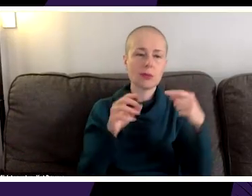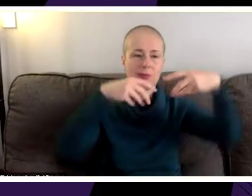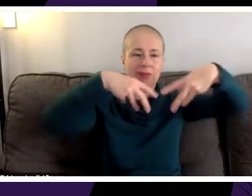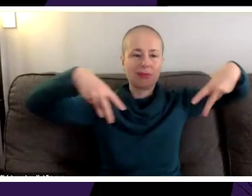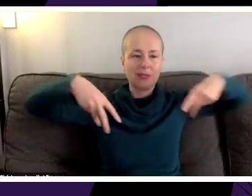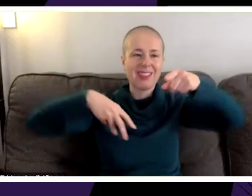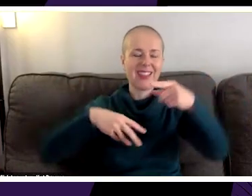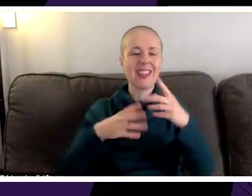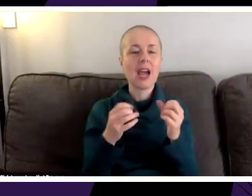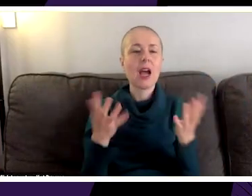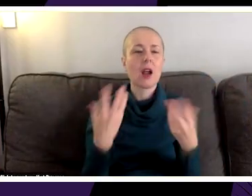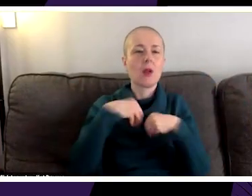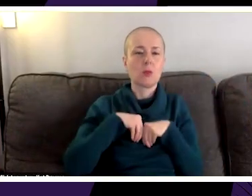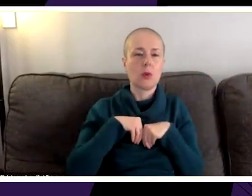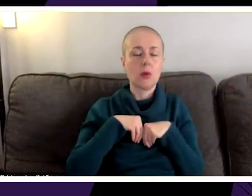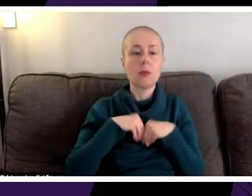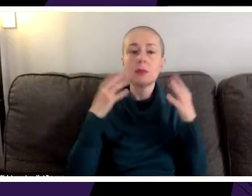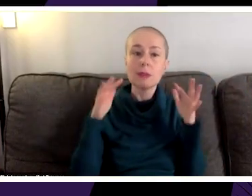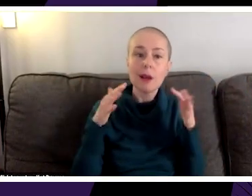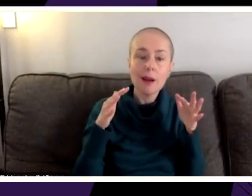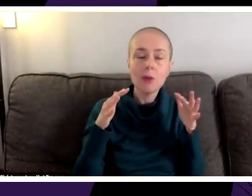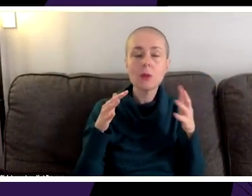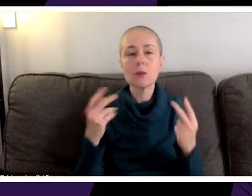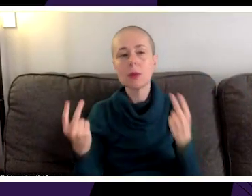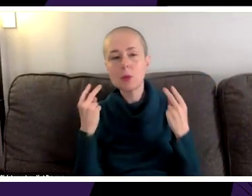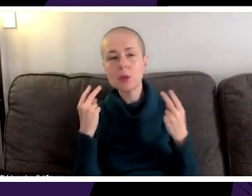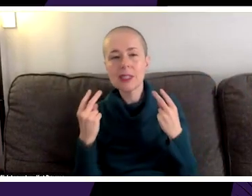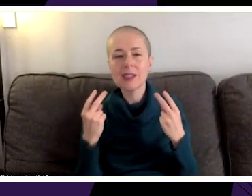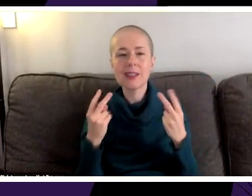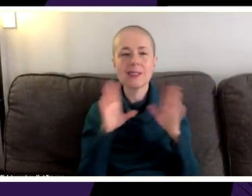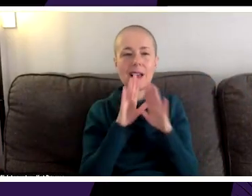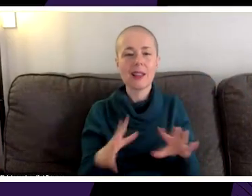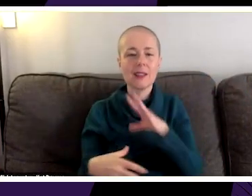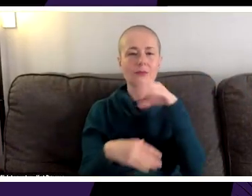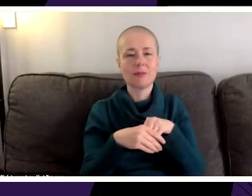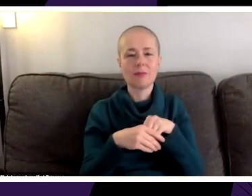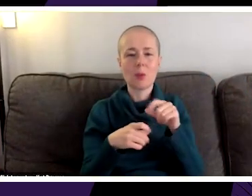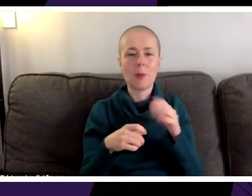absorb sound, memory, and silence from the lagoon.